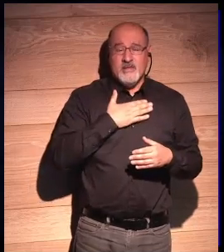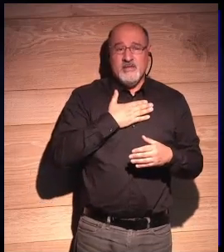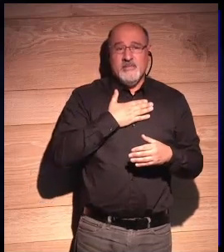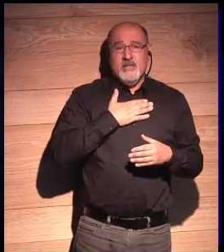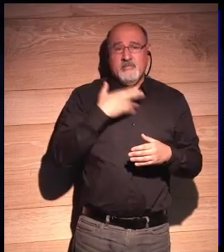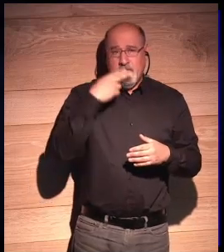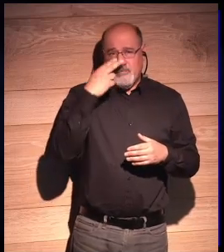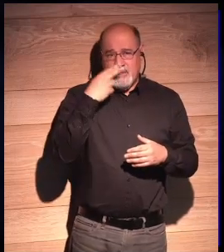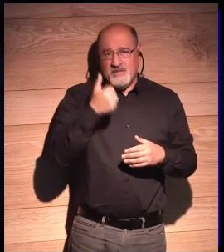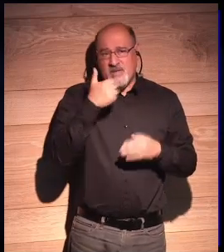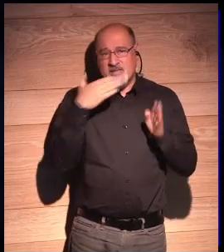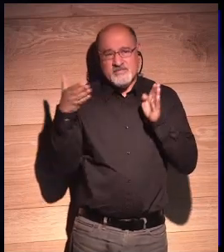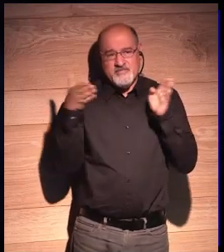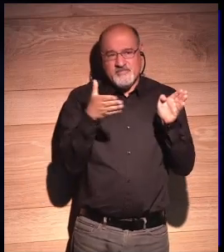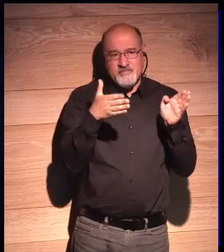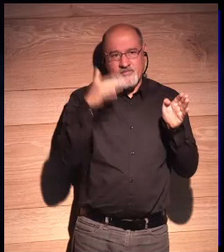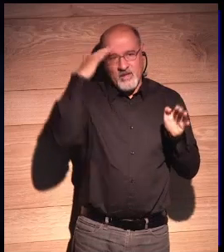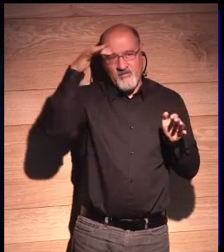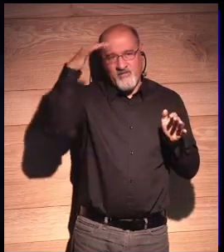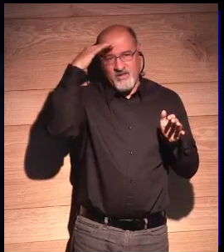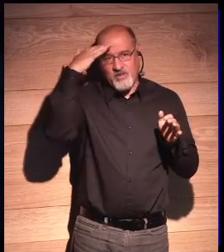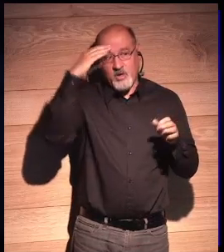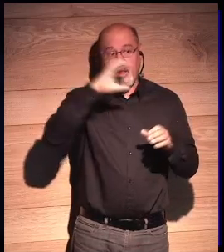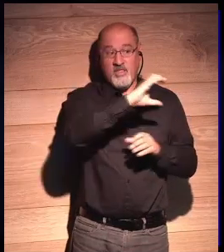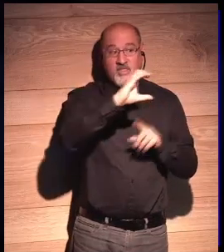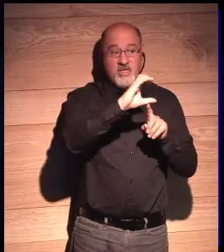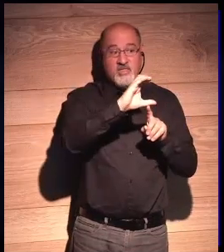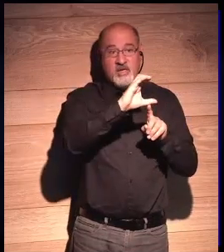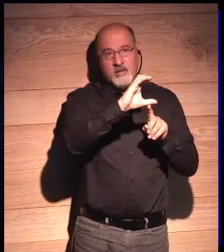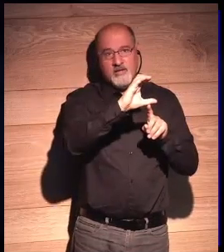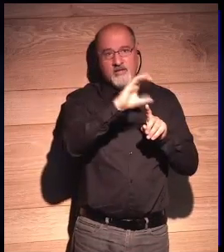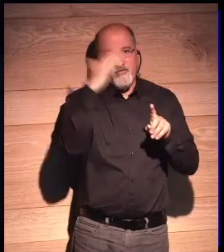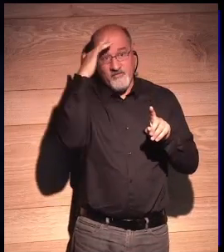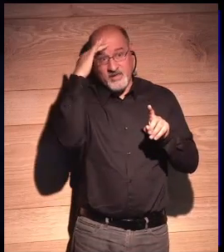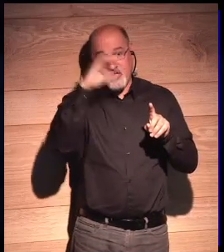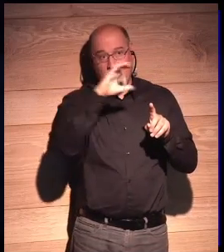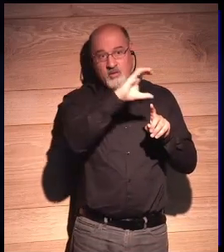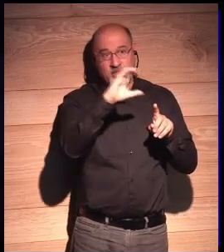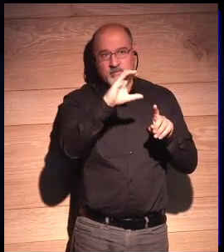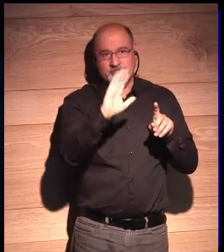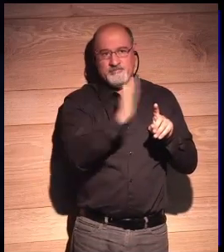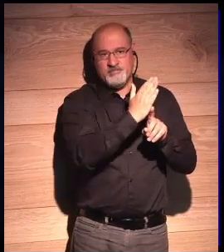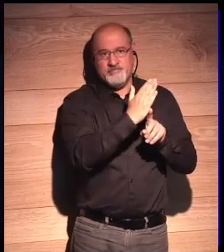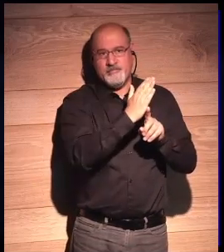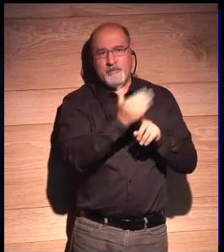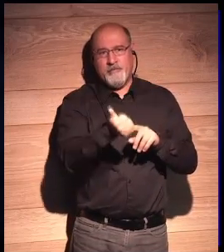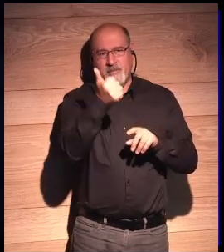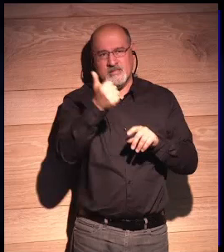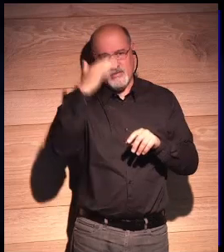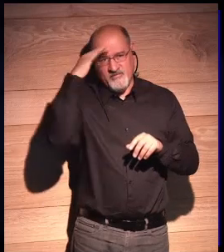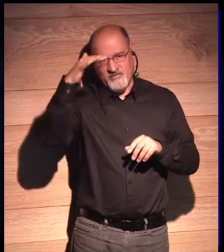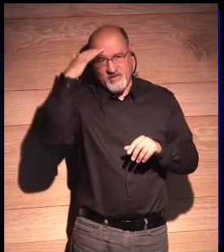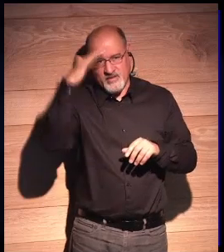science fiction, and I never wanted to do something that required me to actually know science, because as my son will tell you, I